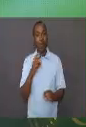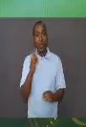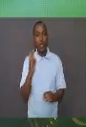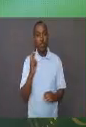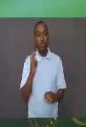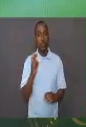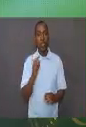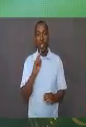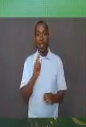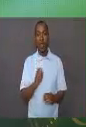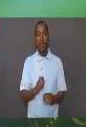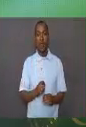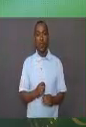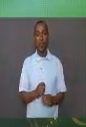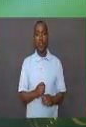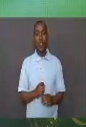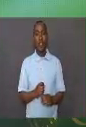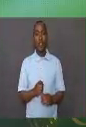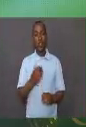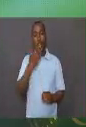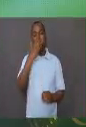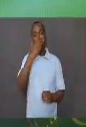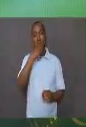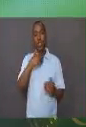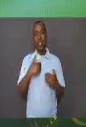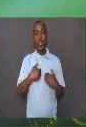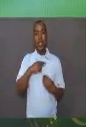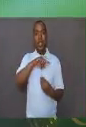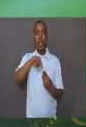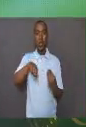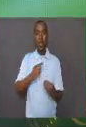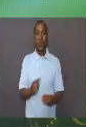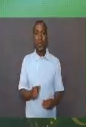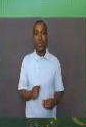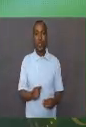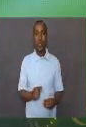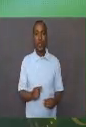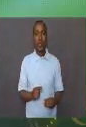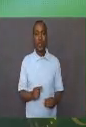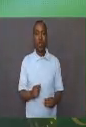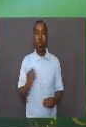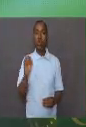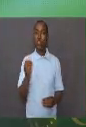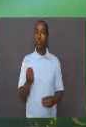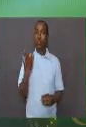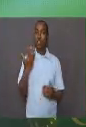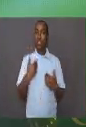about are a warm environment, plenty of oxygen,